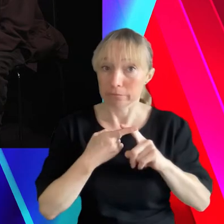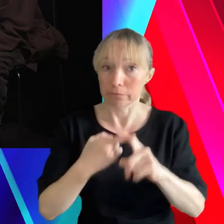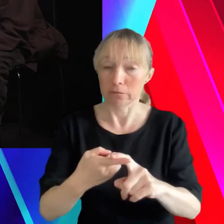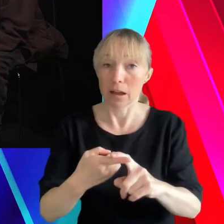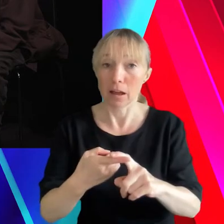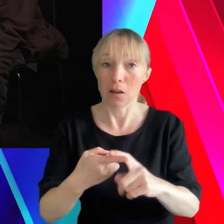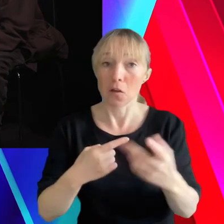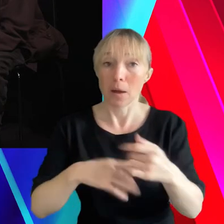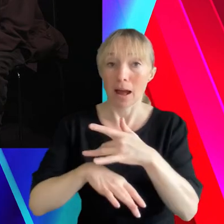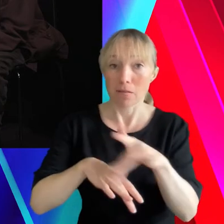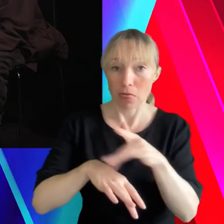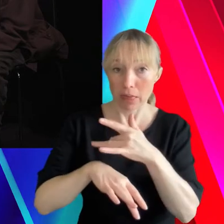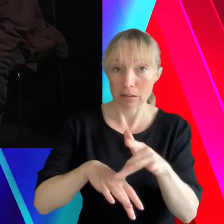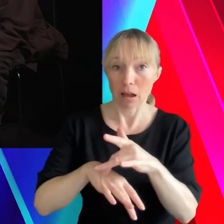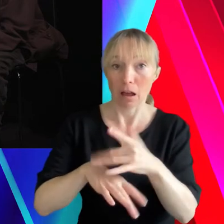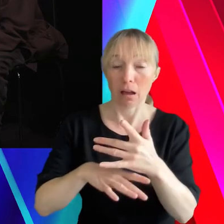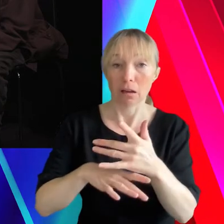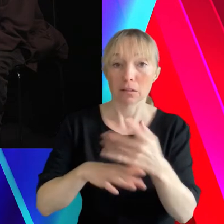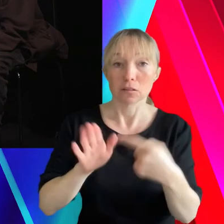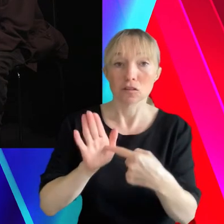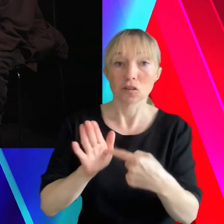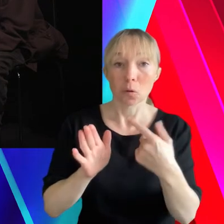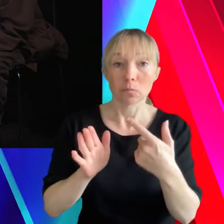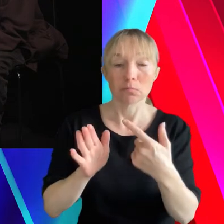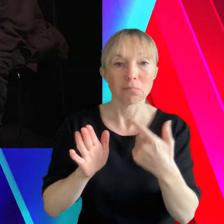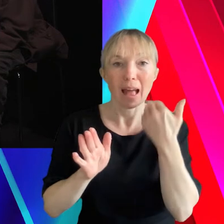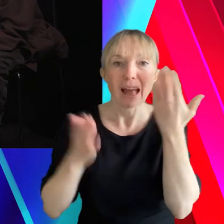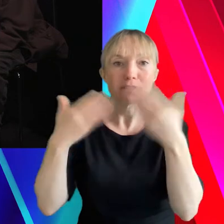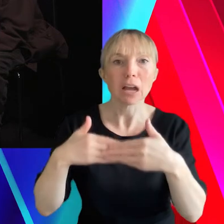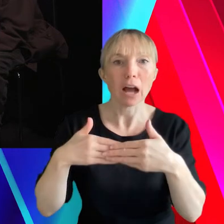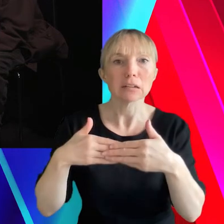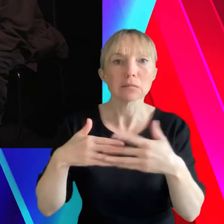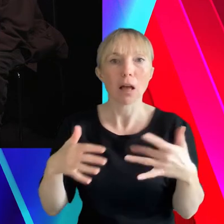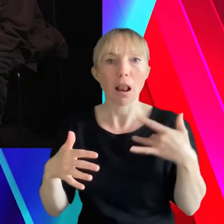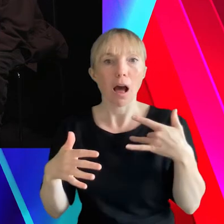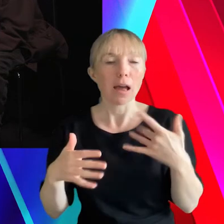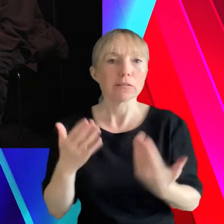theater play that is being shown every night is a new experience